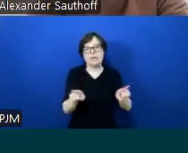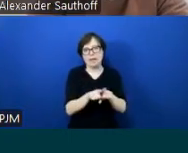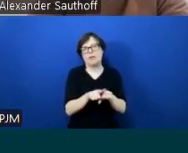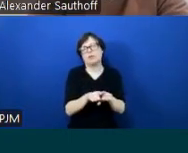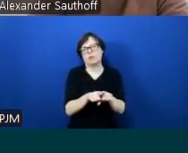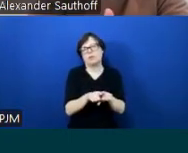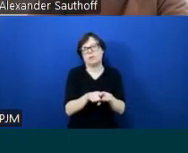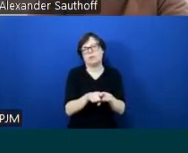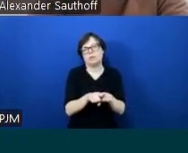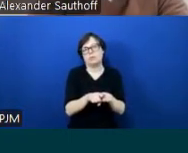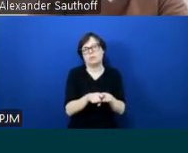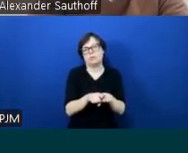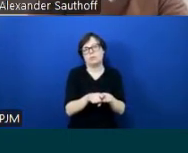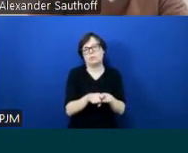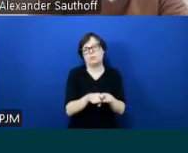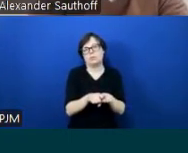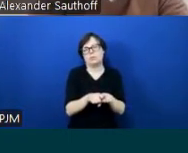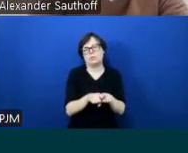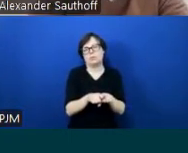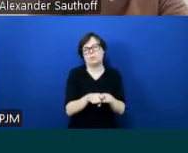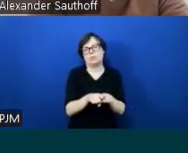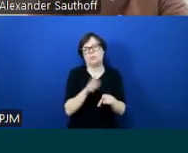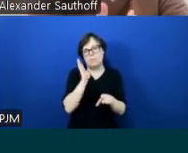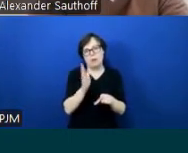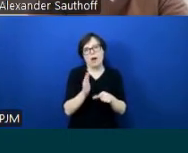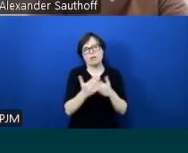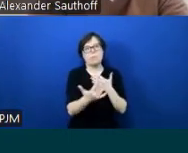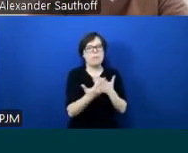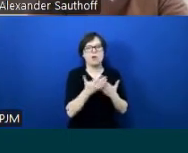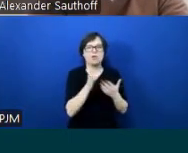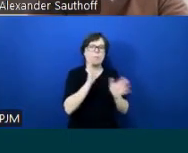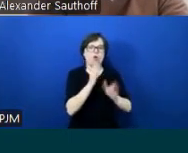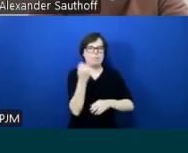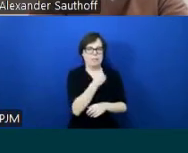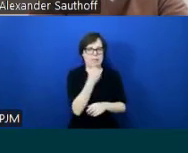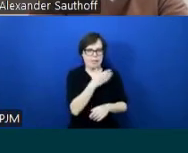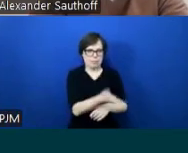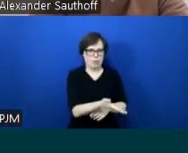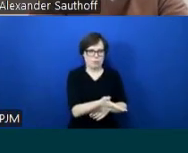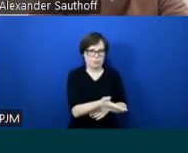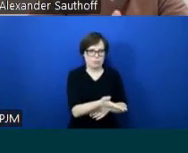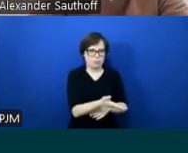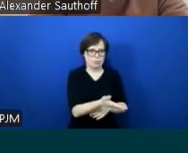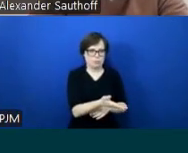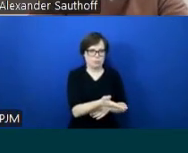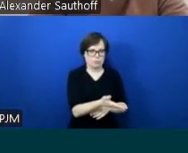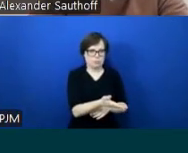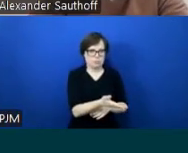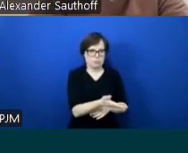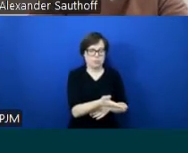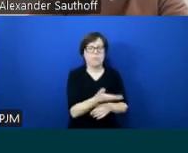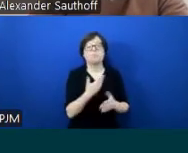which makes many traditional temperate tree species less